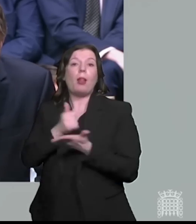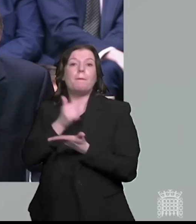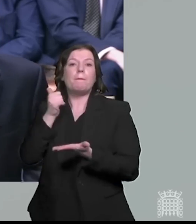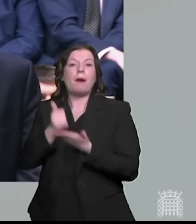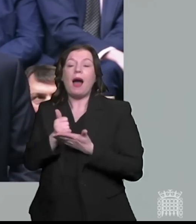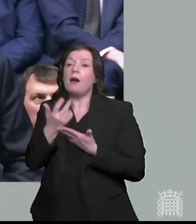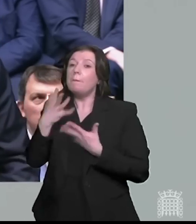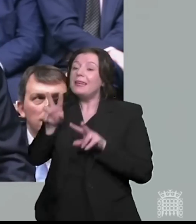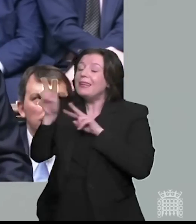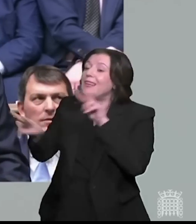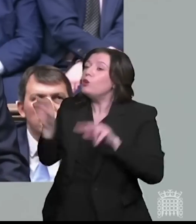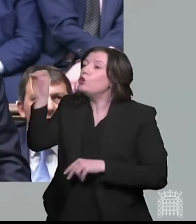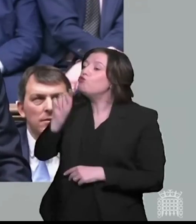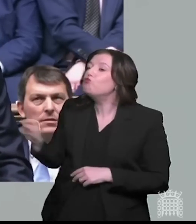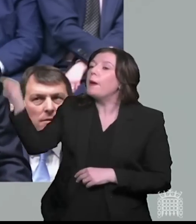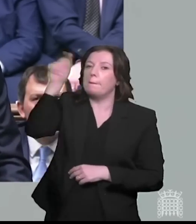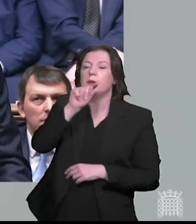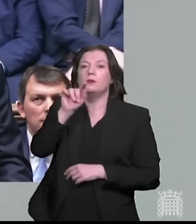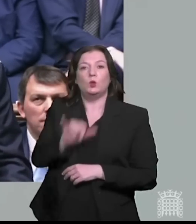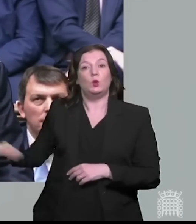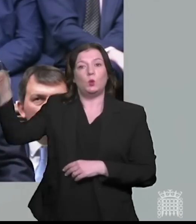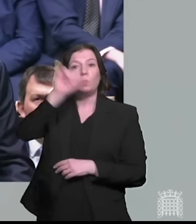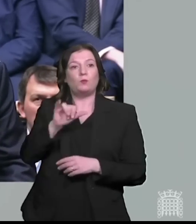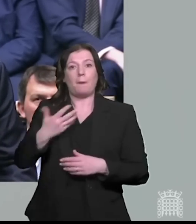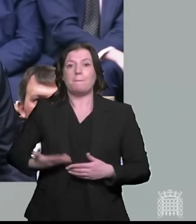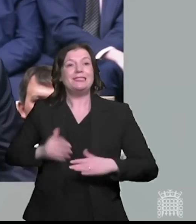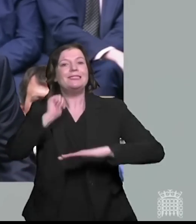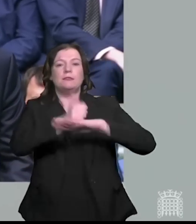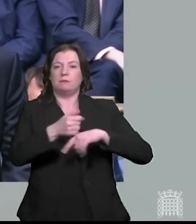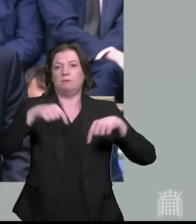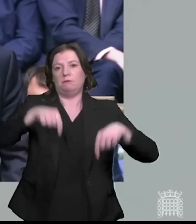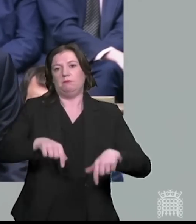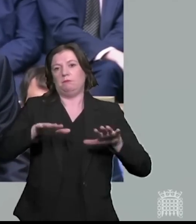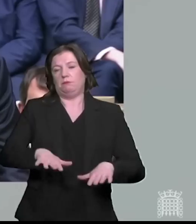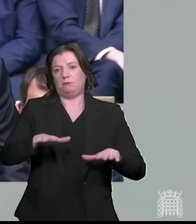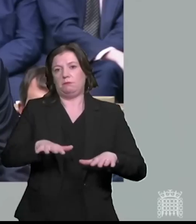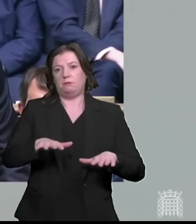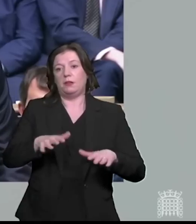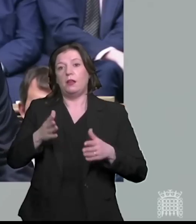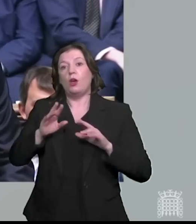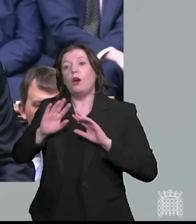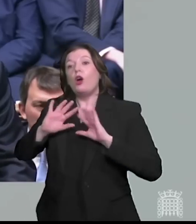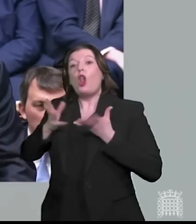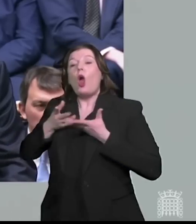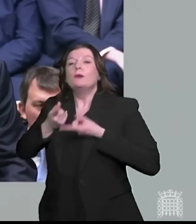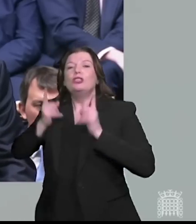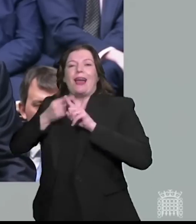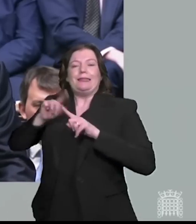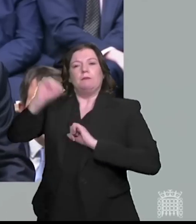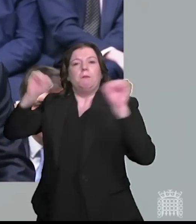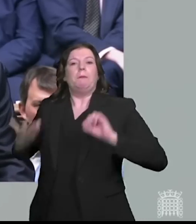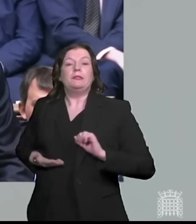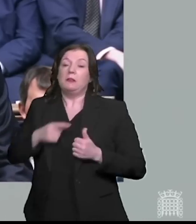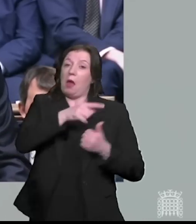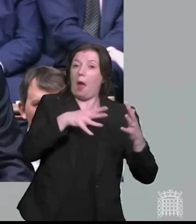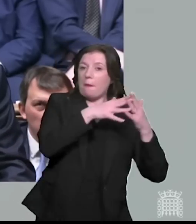all big European countries, we are the best place to do business. Global chief executives say that apart from America